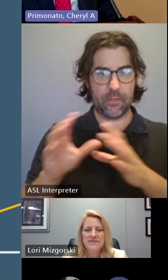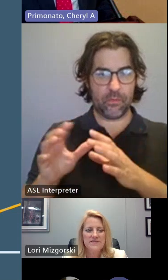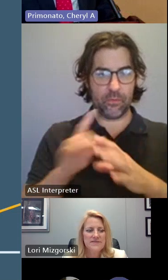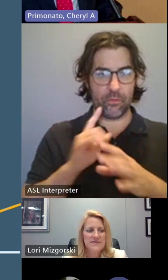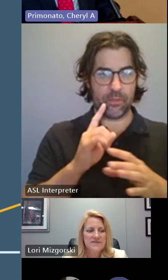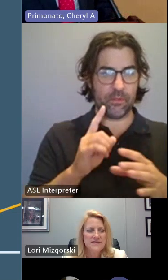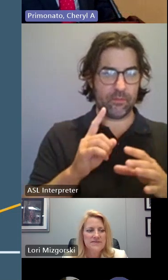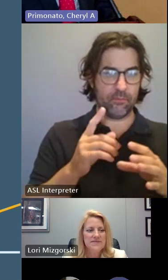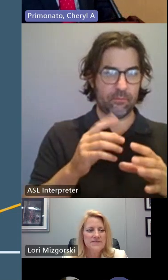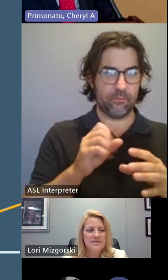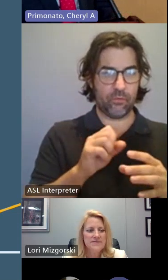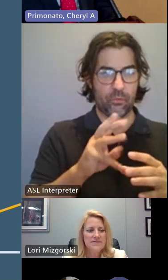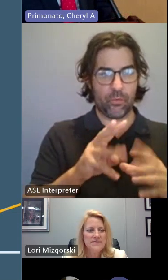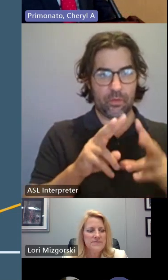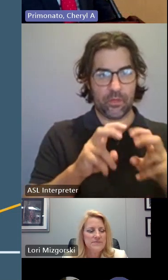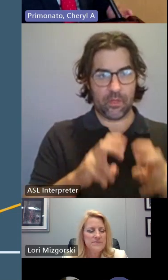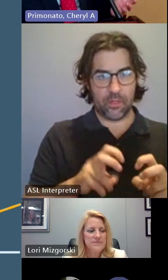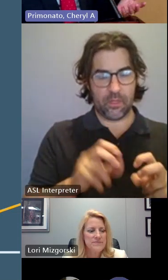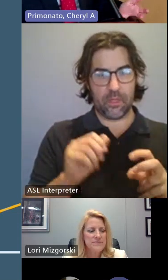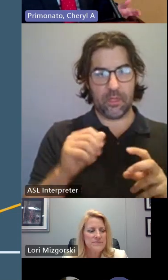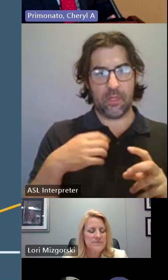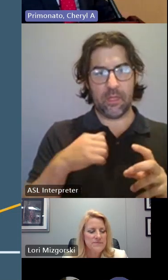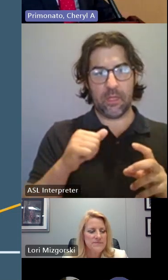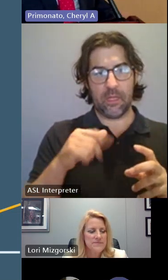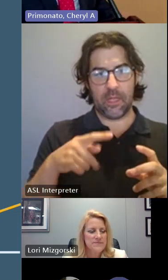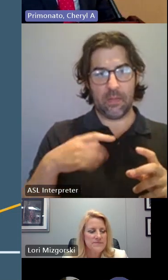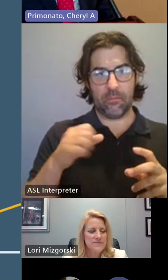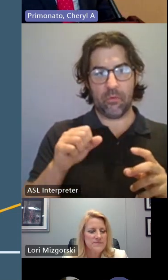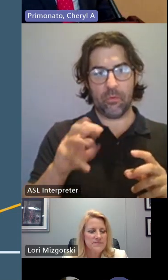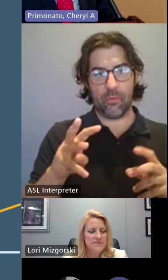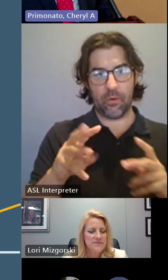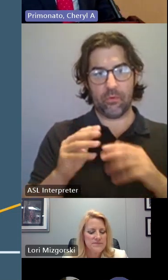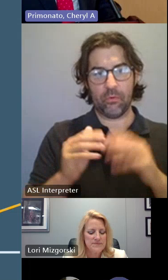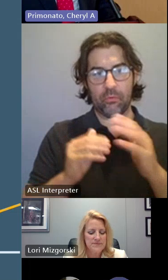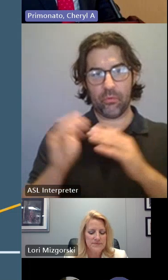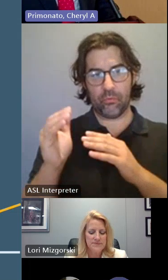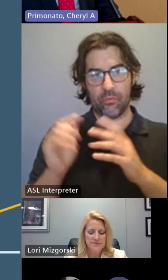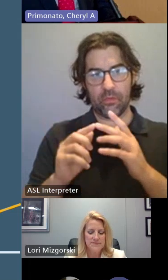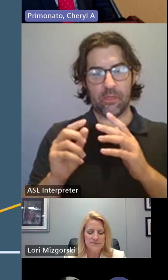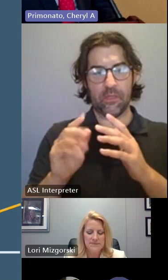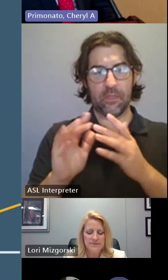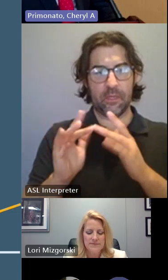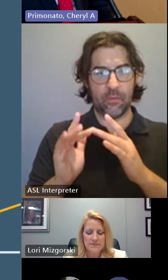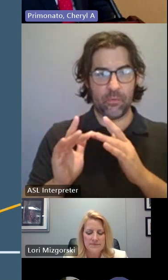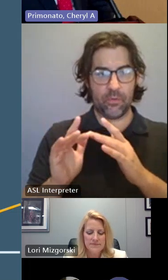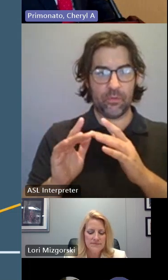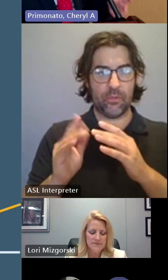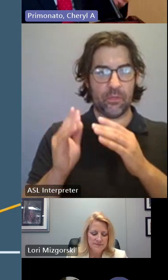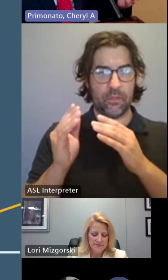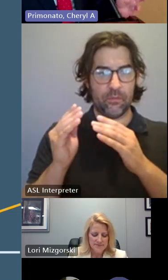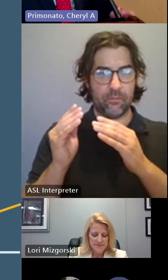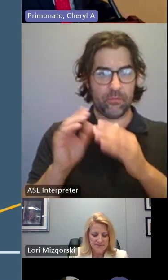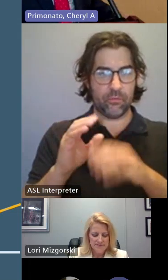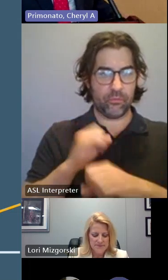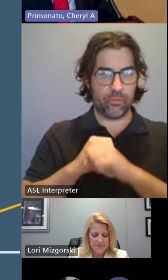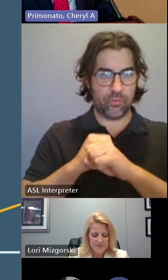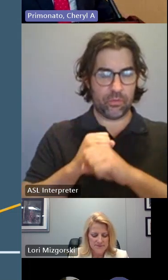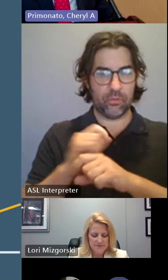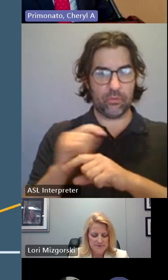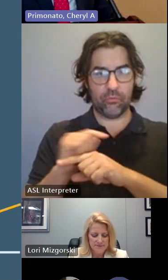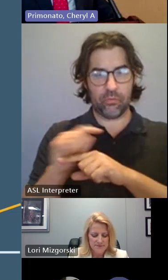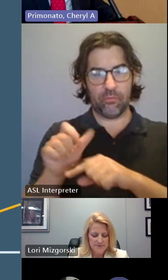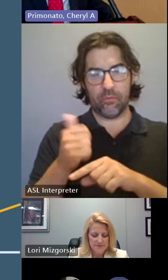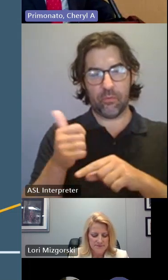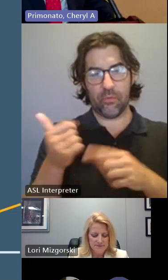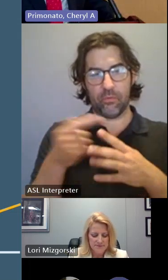software analytics, application software, infrastructure needs such as our network, information security training and a few other areas